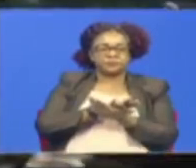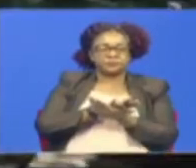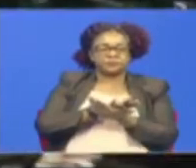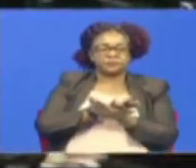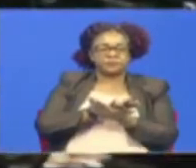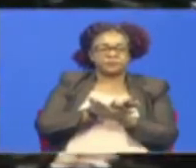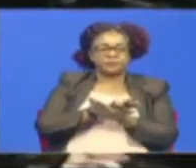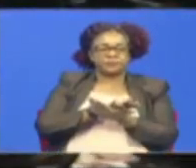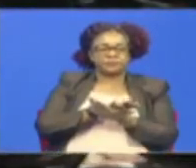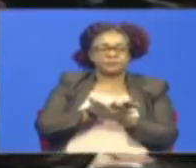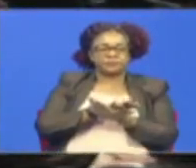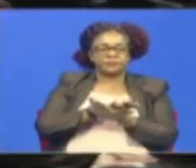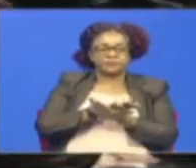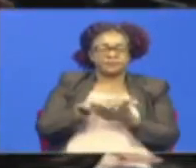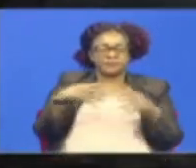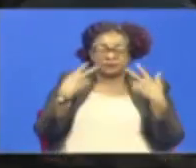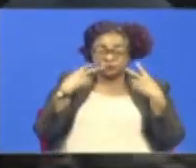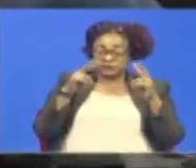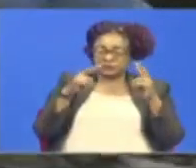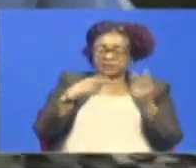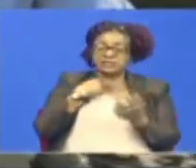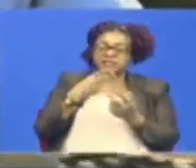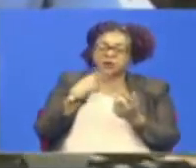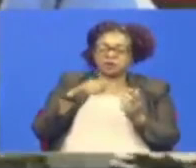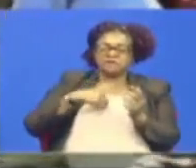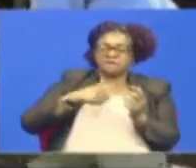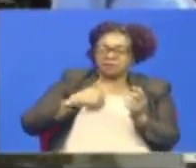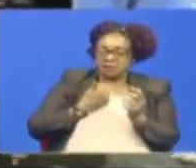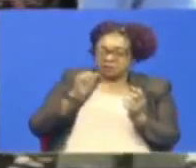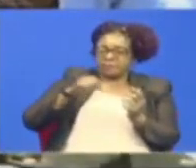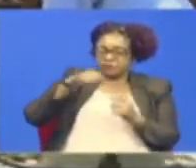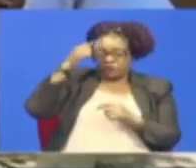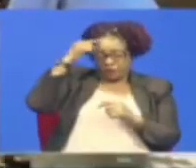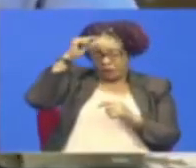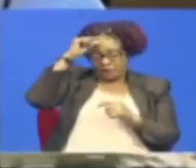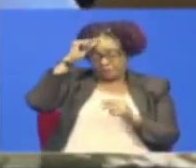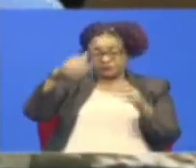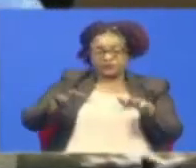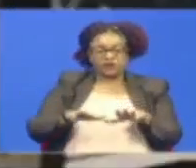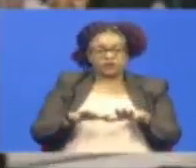It bears the look, sounds, and feel of a state funeral.